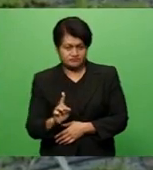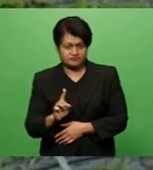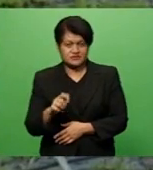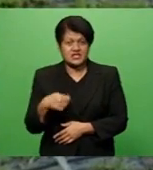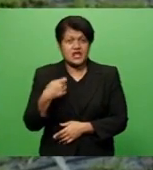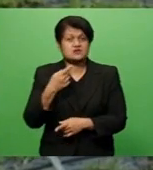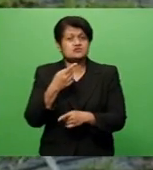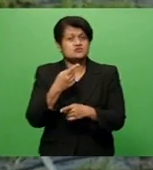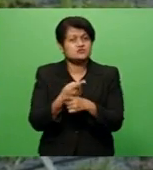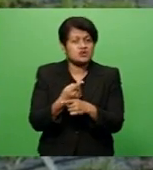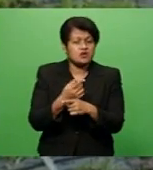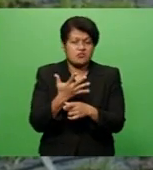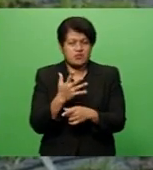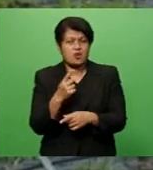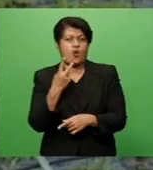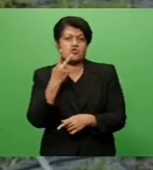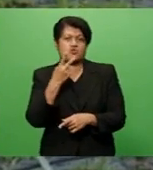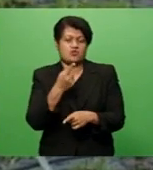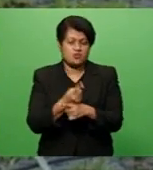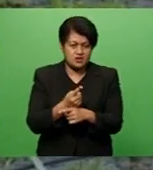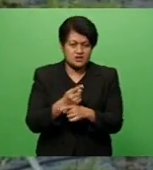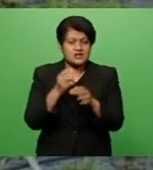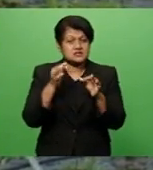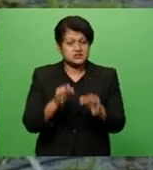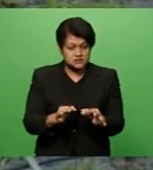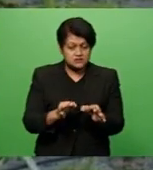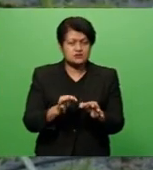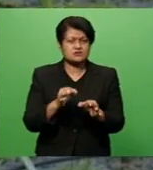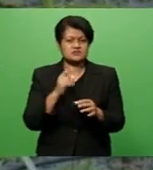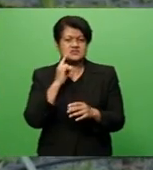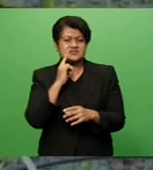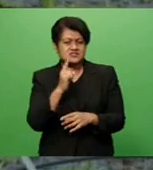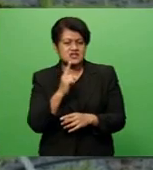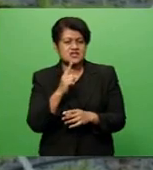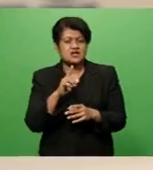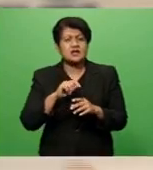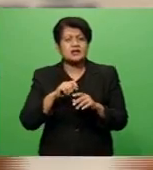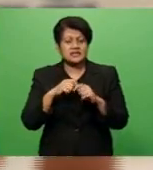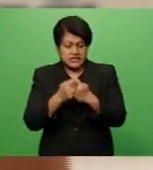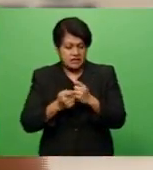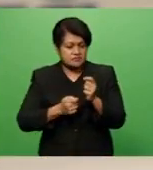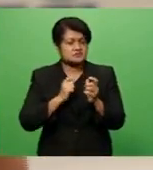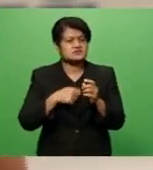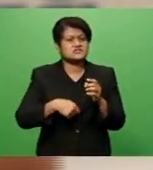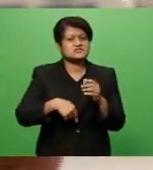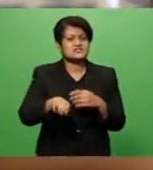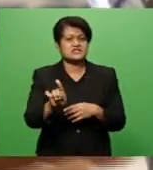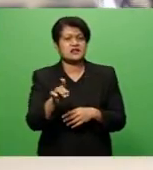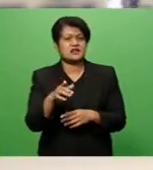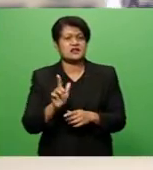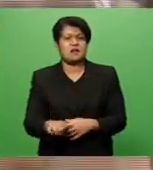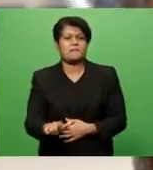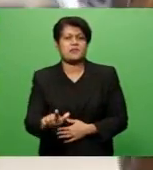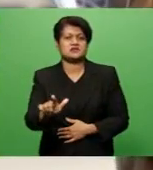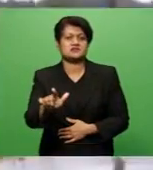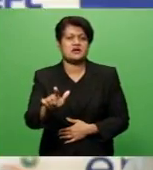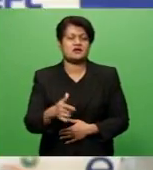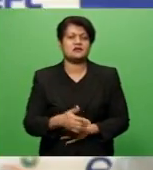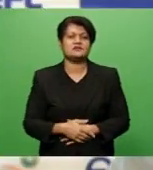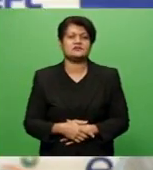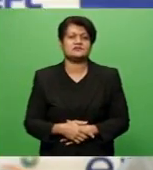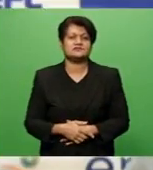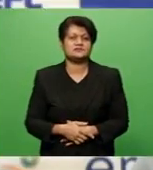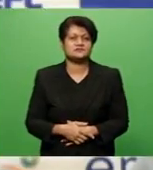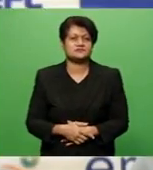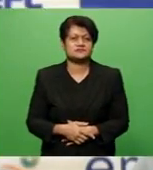week or two, a decision will be made on whether they need to send more personnel to Lambasa. Assessment is also underway in Levu.